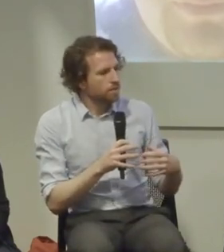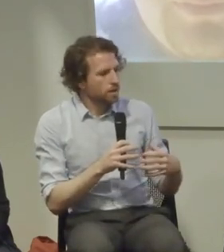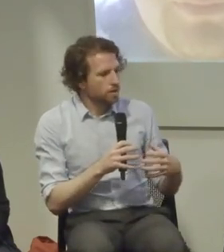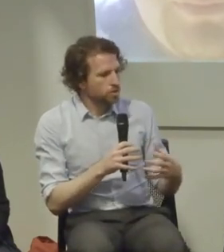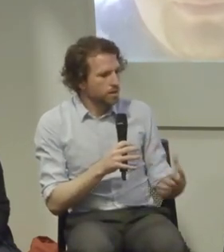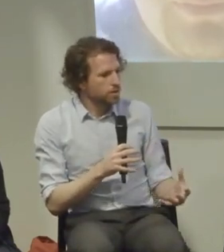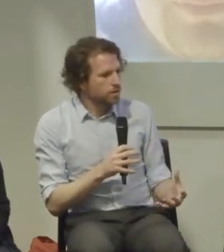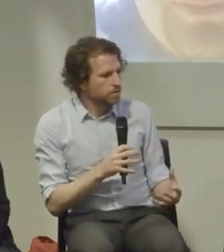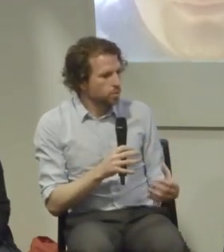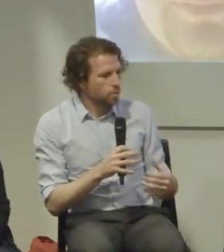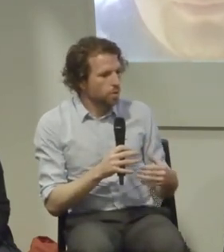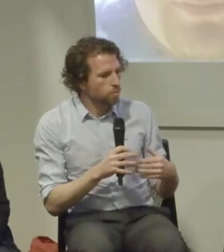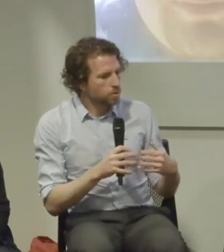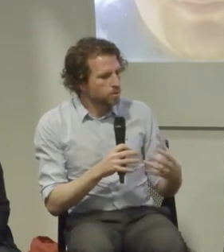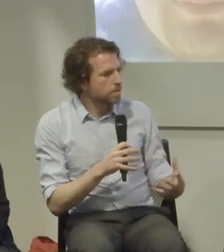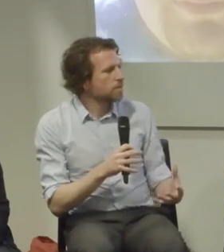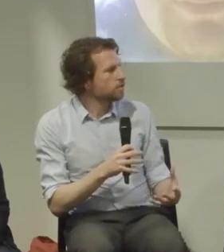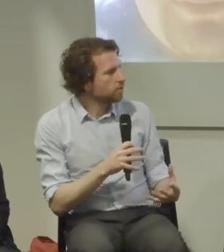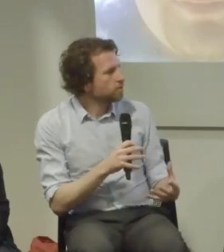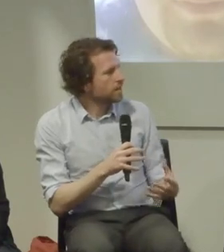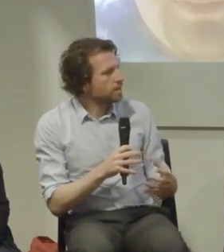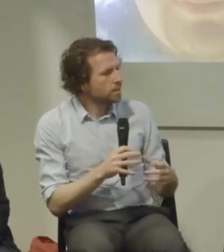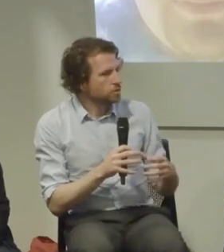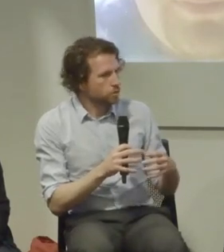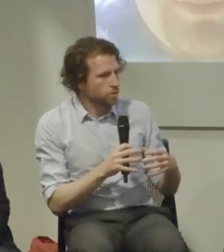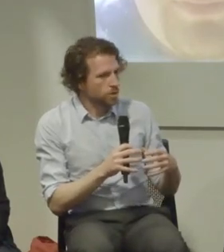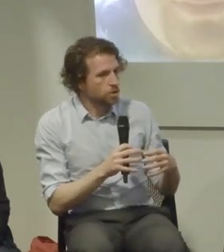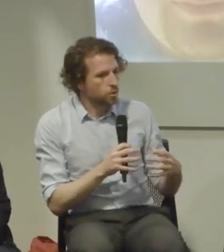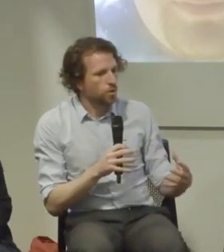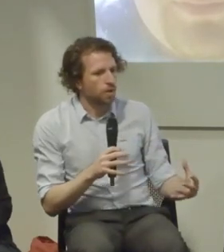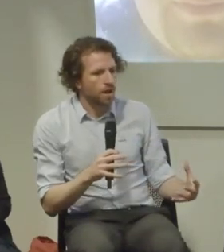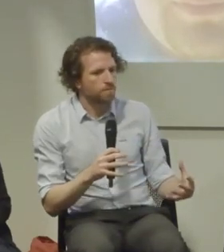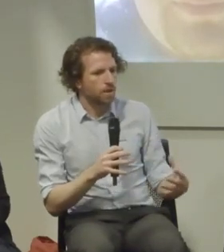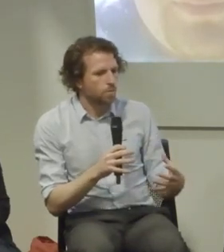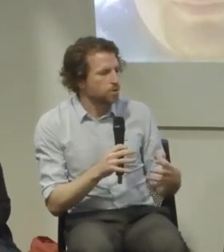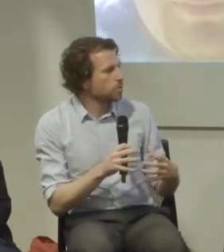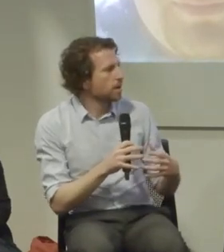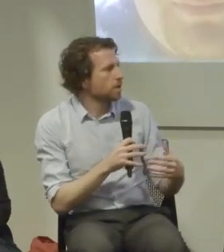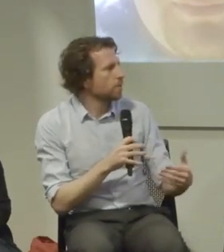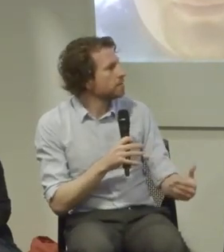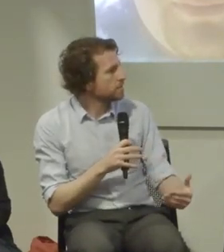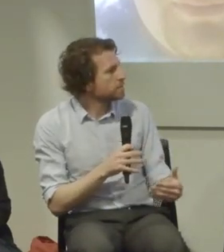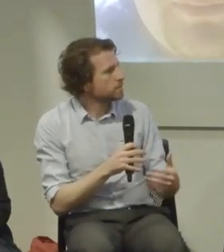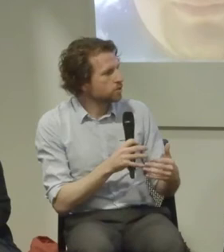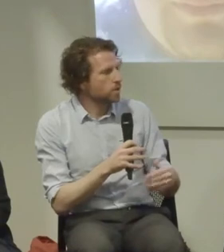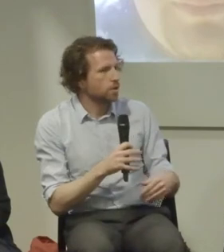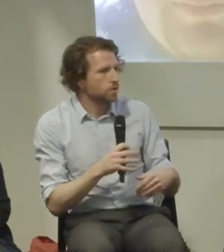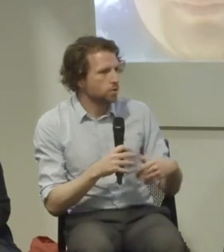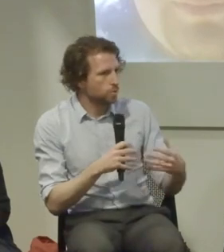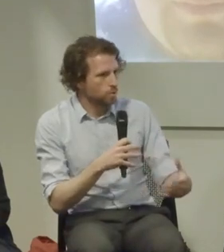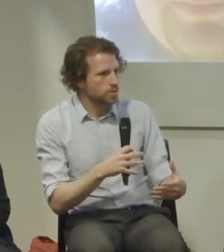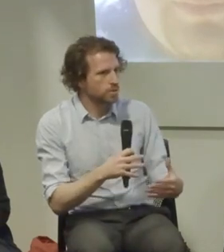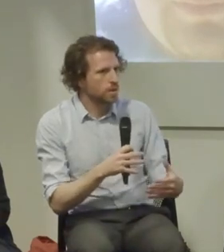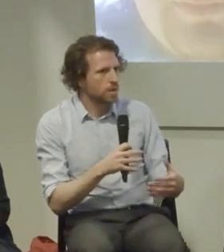If there are strategies or approaches that each of you have taken to ensure that you have that mental clarity or that distance so that you can